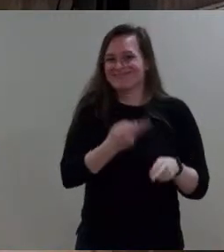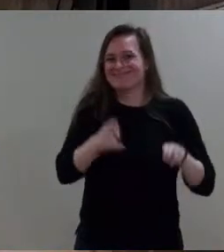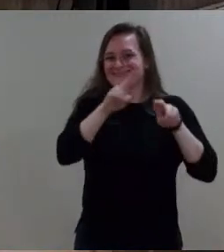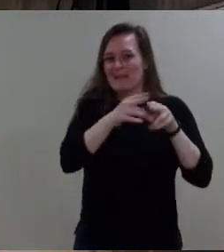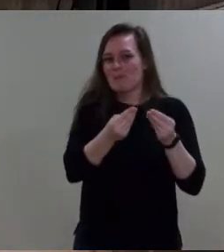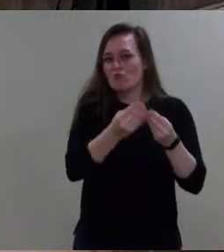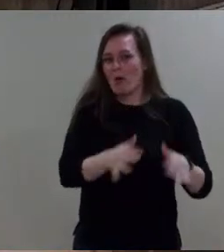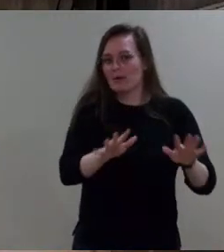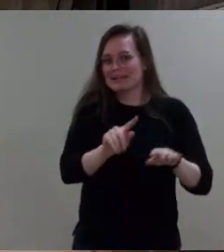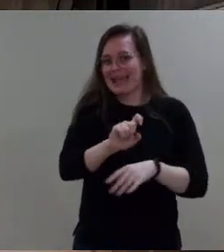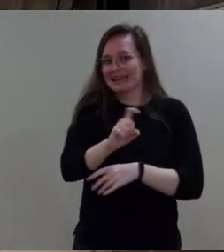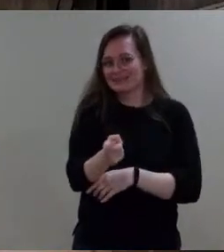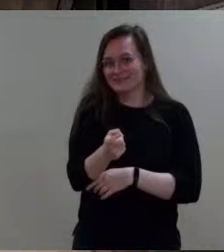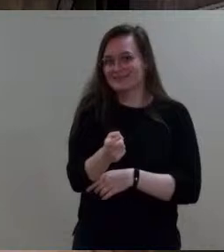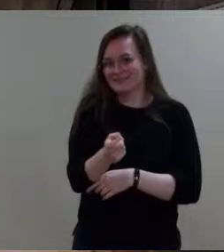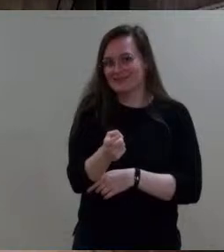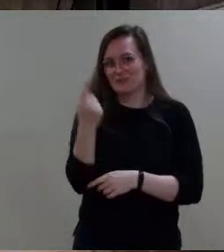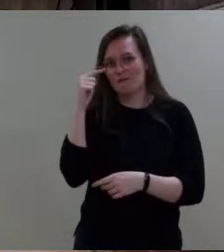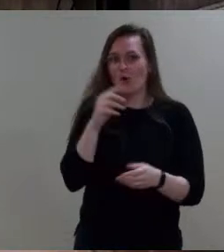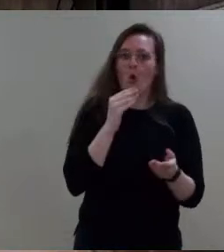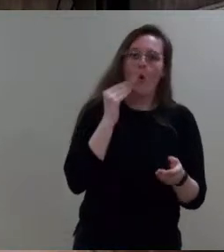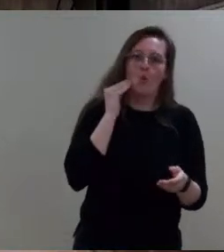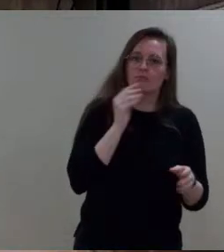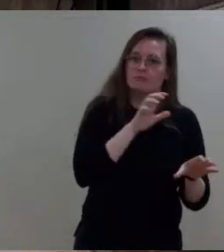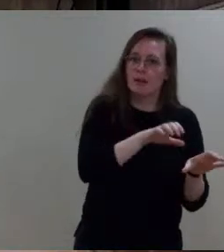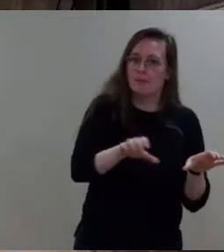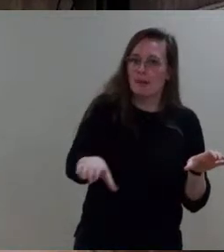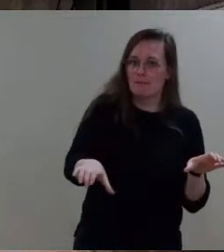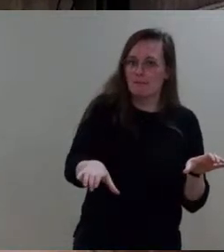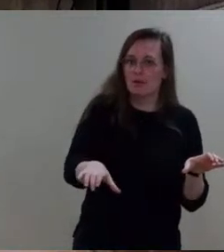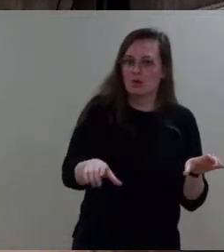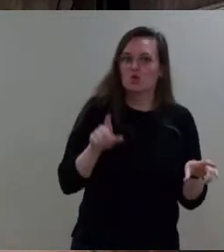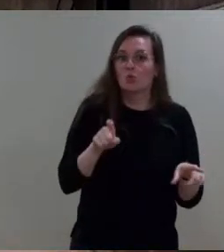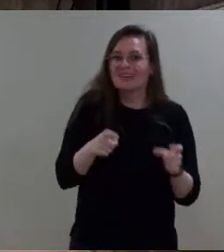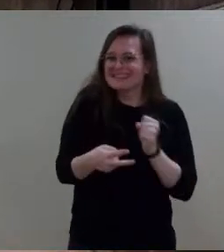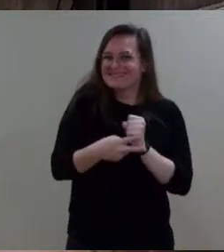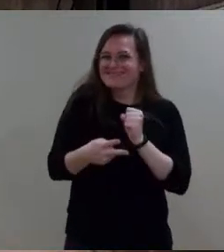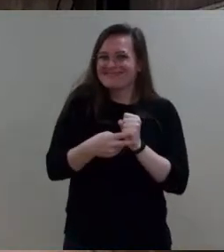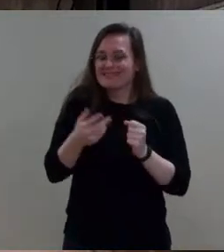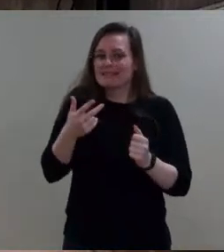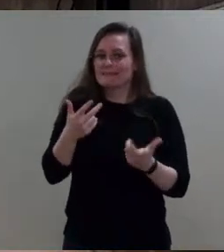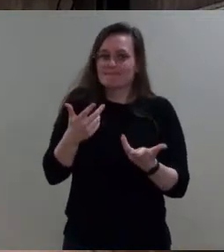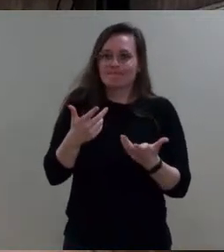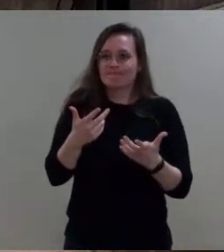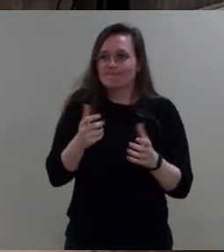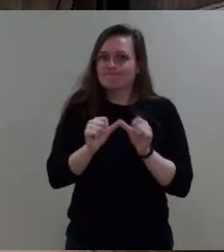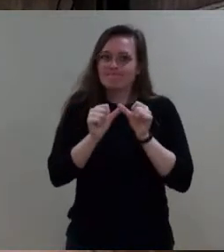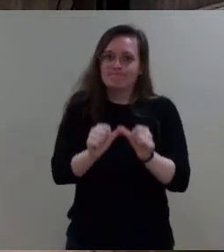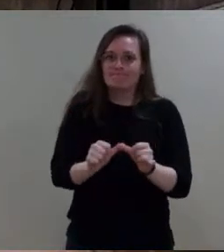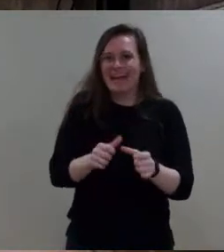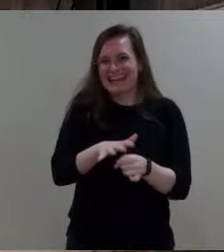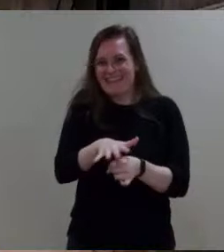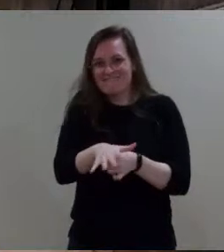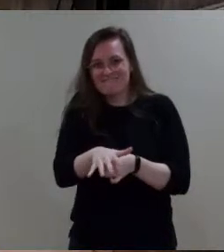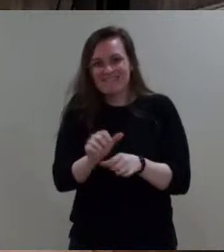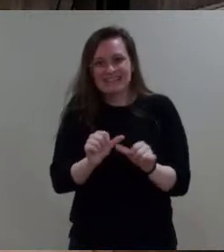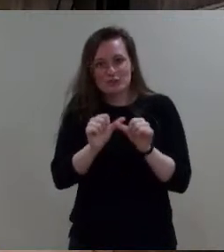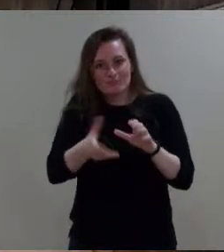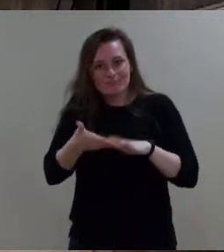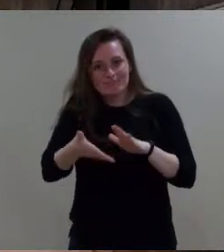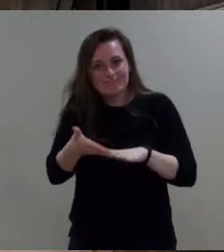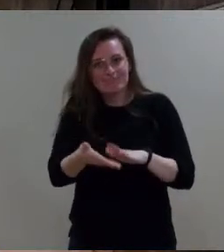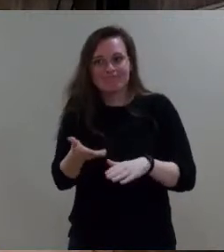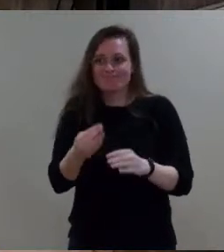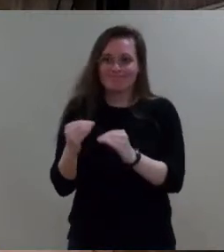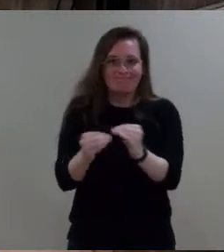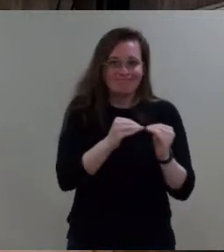to be mindful that we have what are sufficient reserves to look after our infrastructure. Does that answer? It